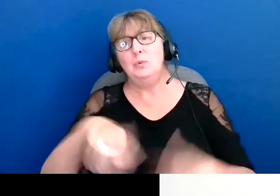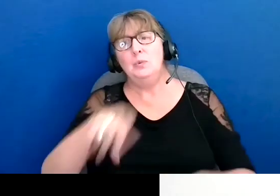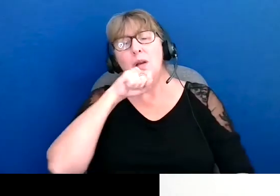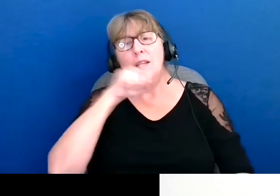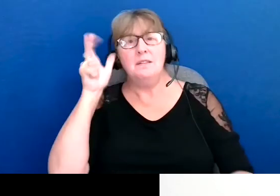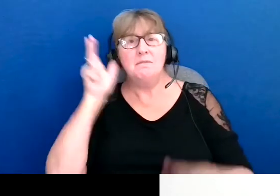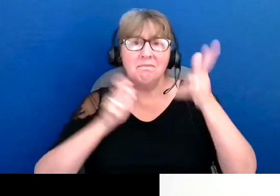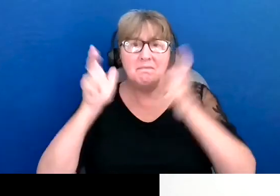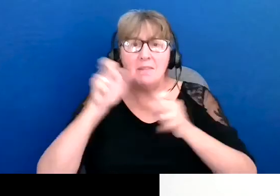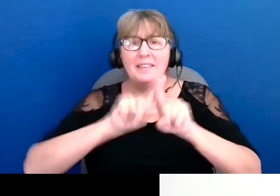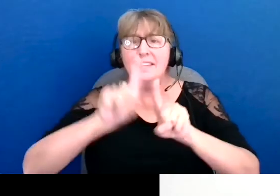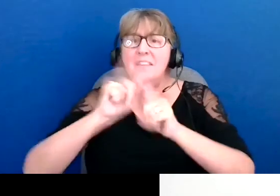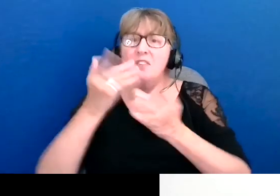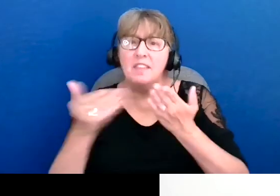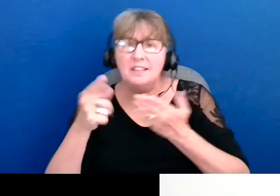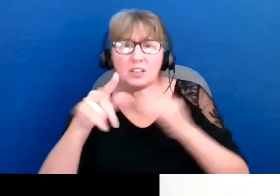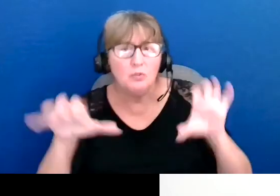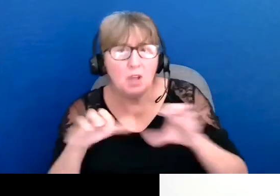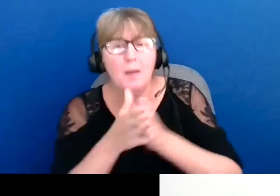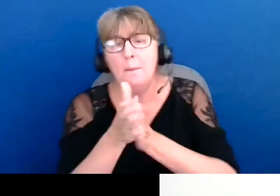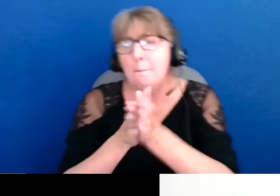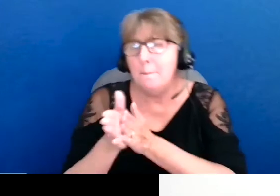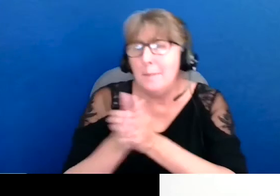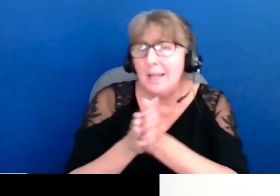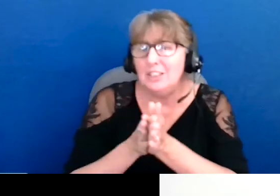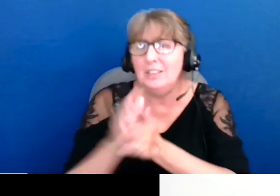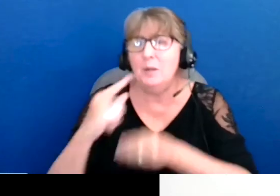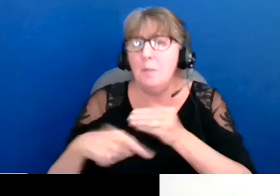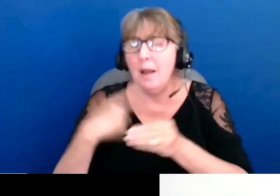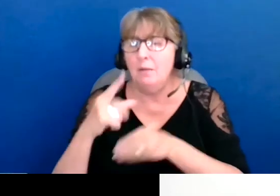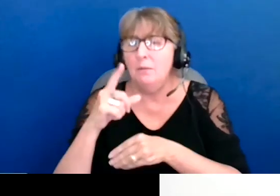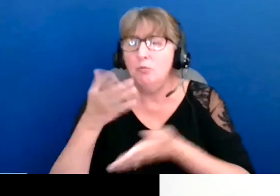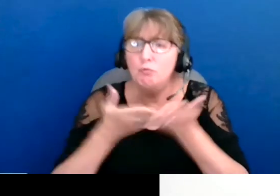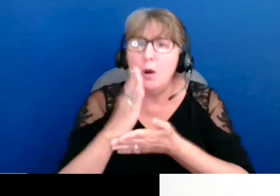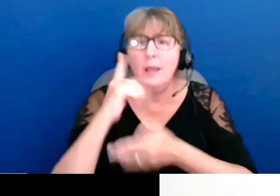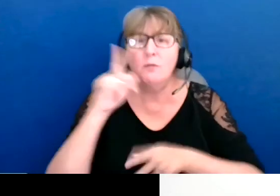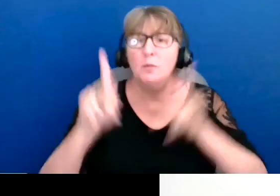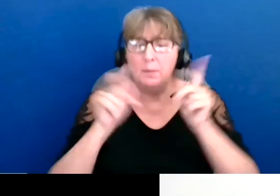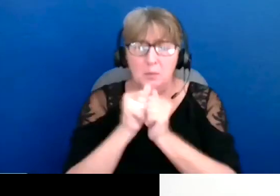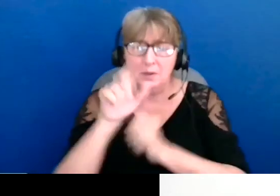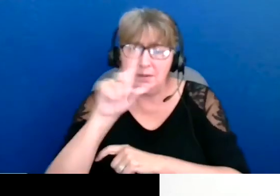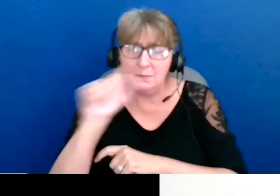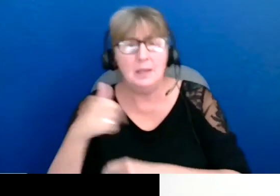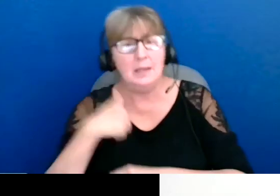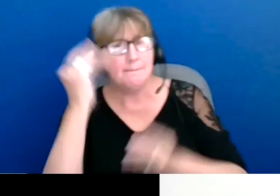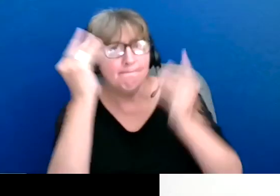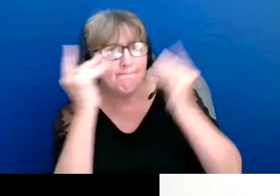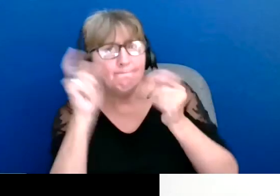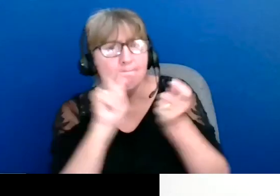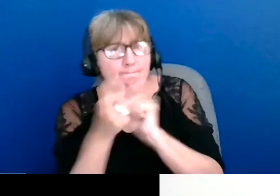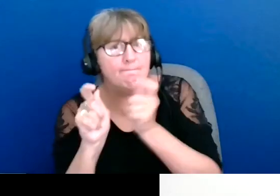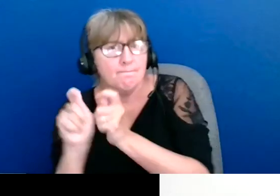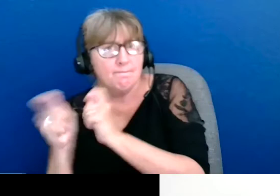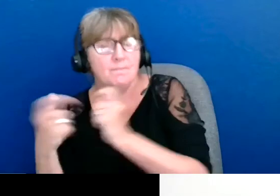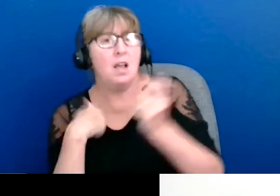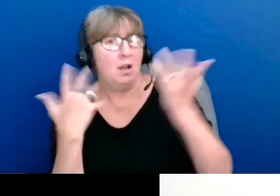things that you've done and how passionate you are about disability rights. And you've really gotten me to think about the sorts of changes that I'd like to see